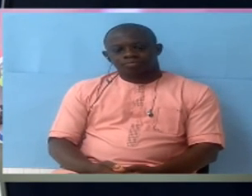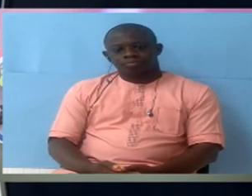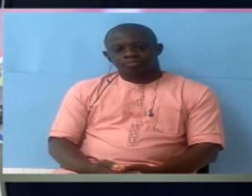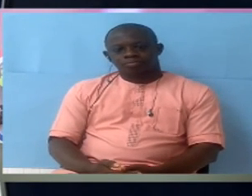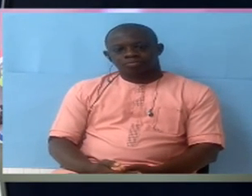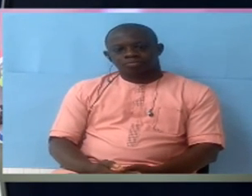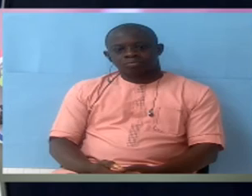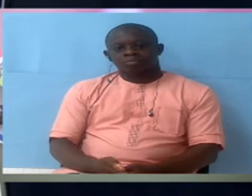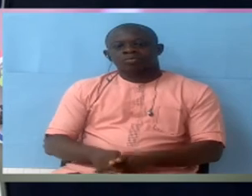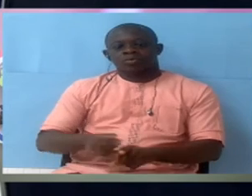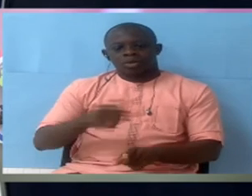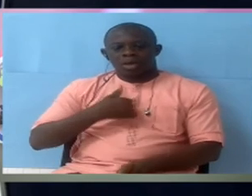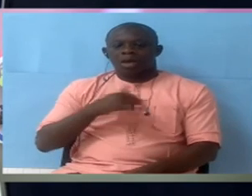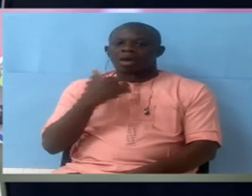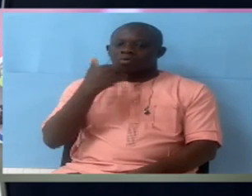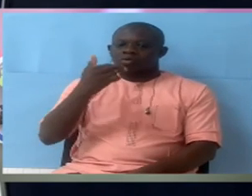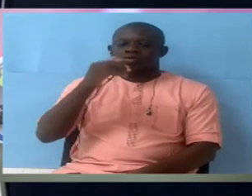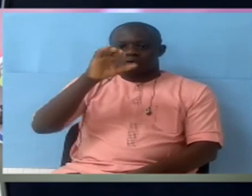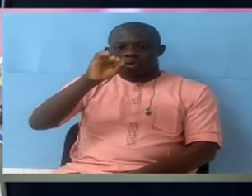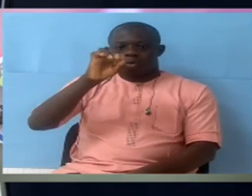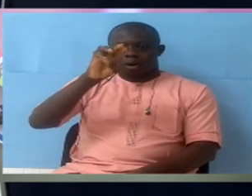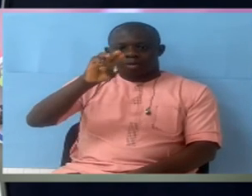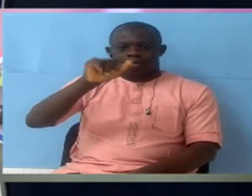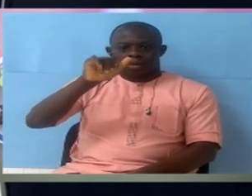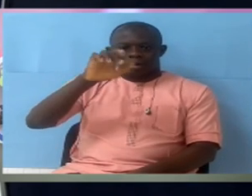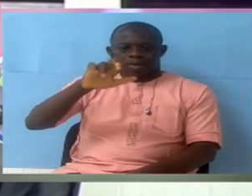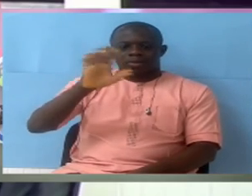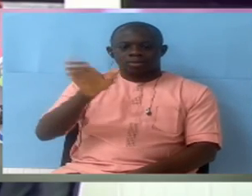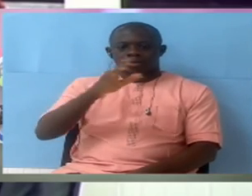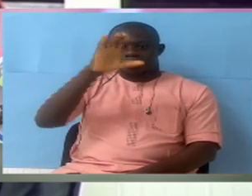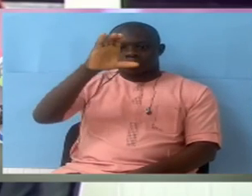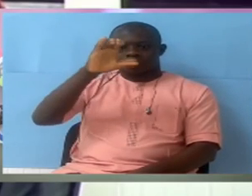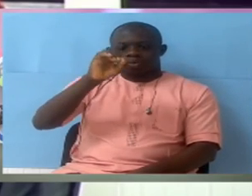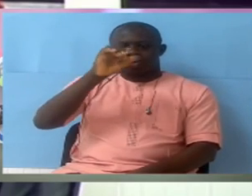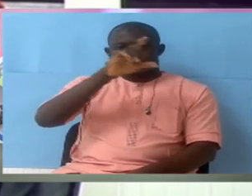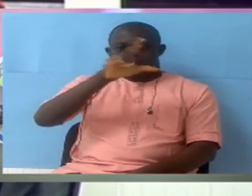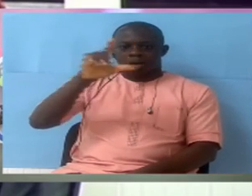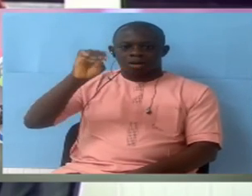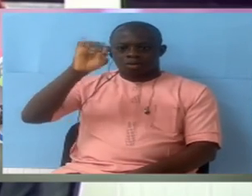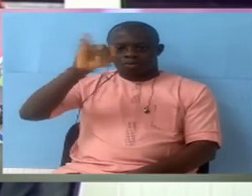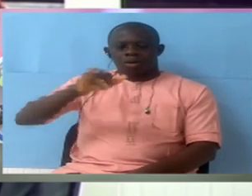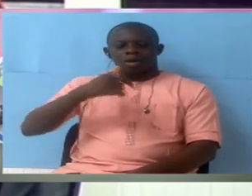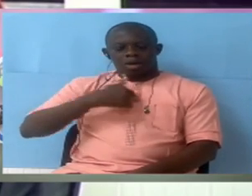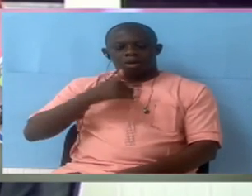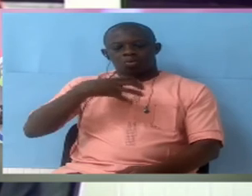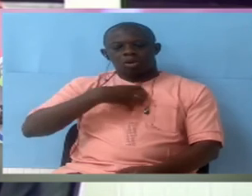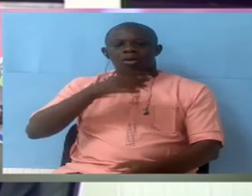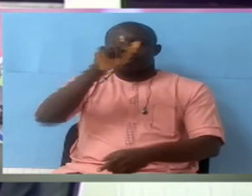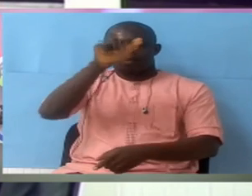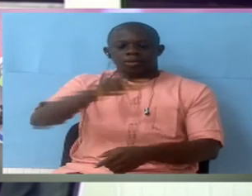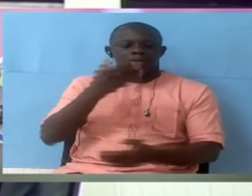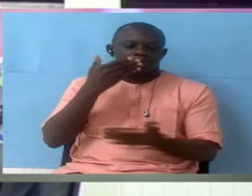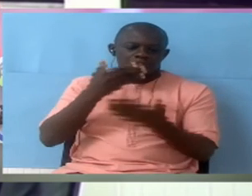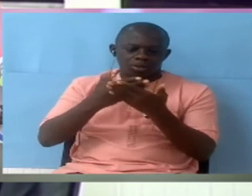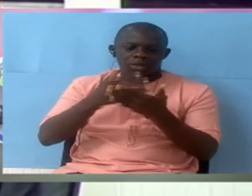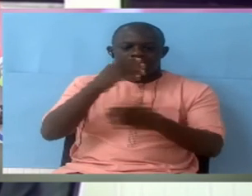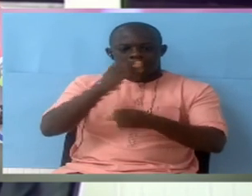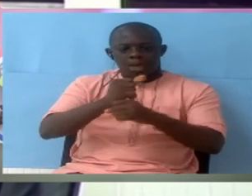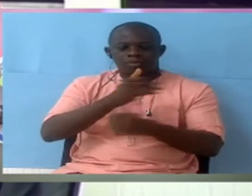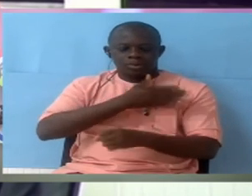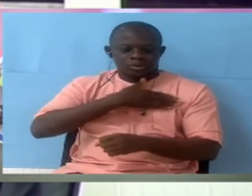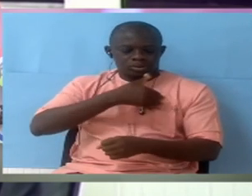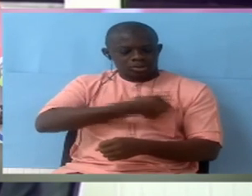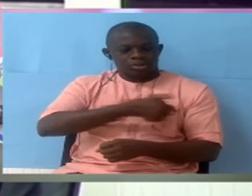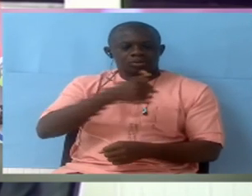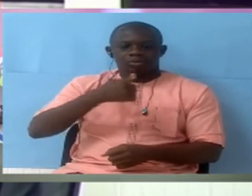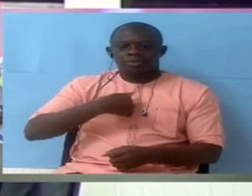to Omar Koli. Ci la sakku nak ci Omar Koli. I want the medic to come and dress me. Né day bugana fajj kat yi